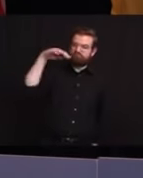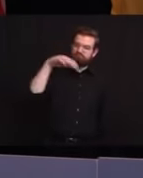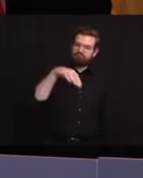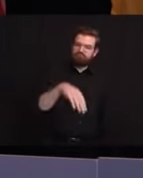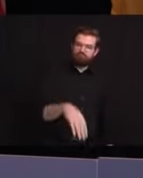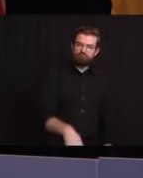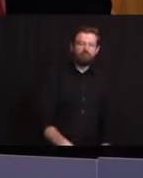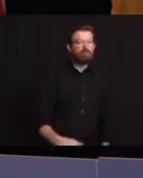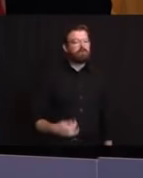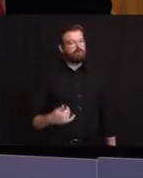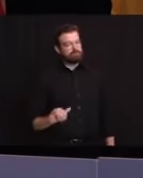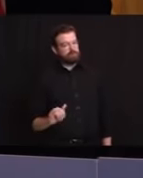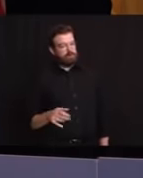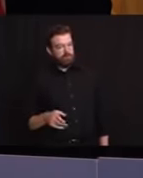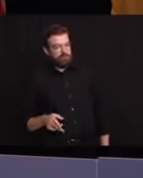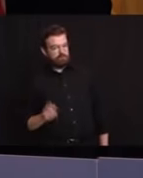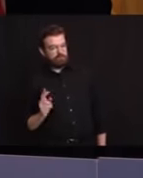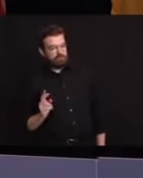in the right direction.